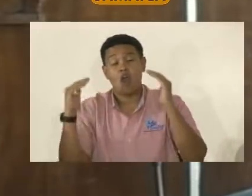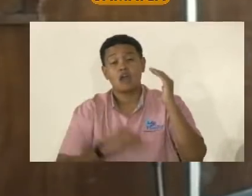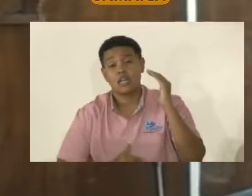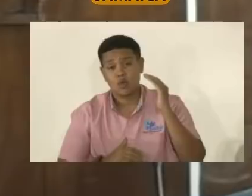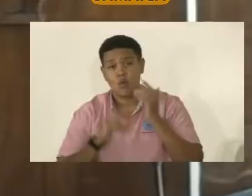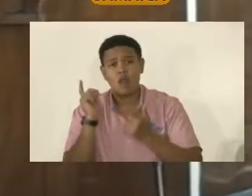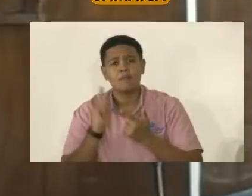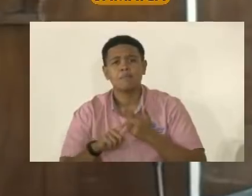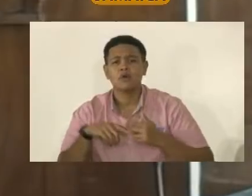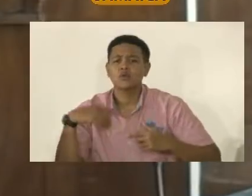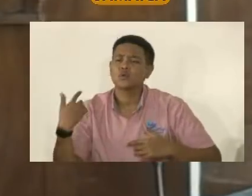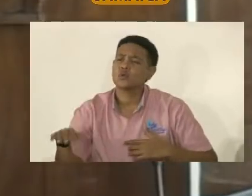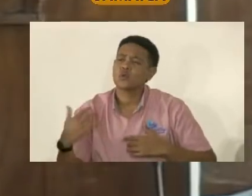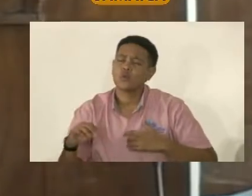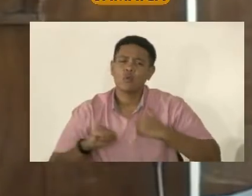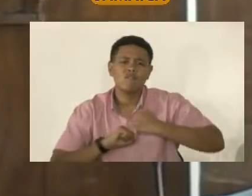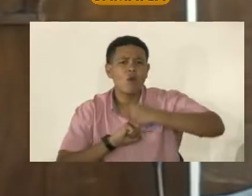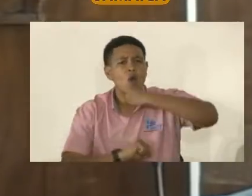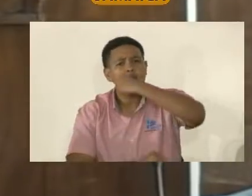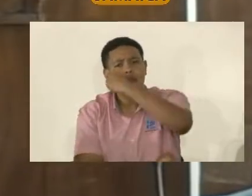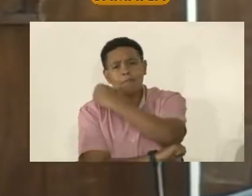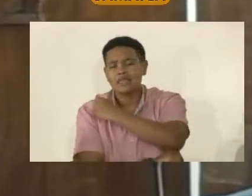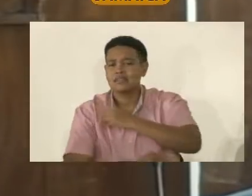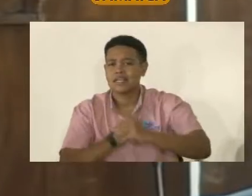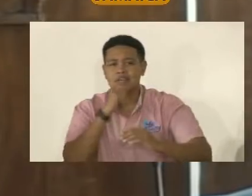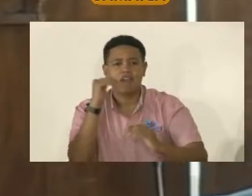and fundamentally unfair.